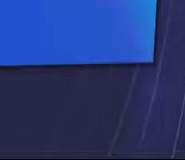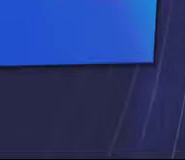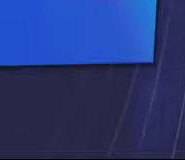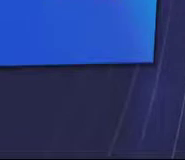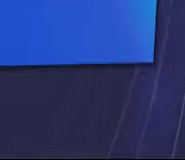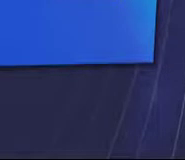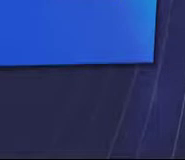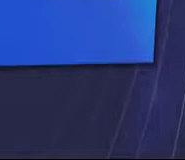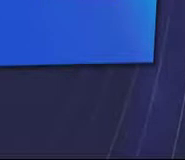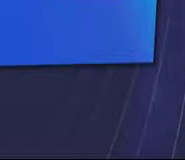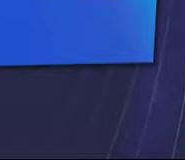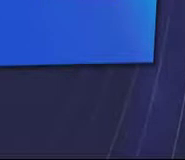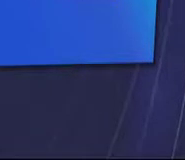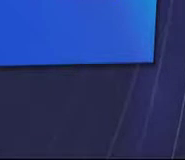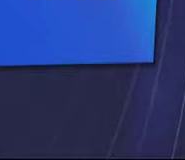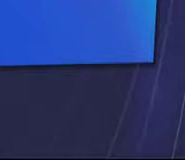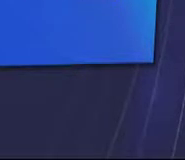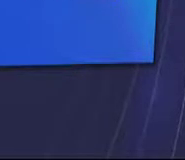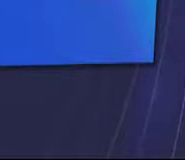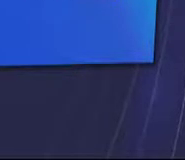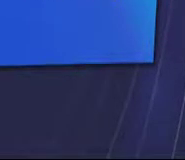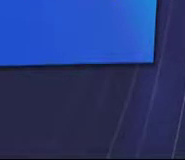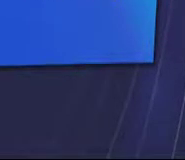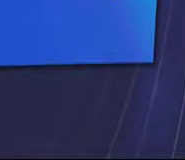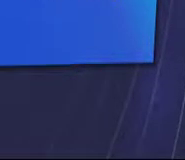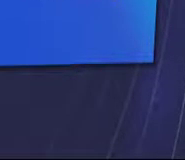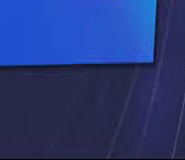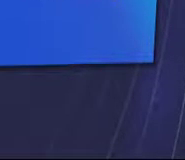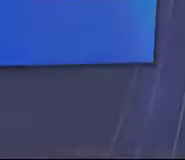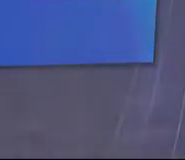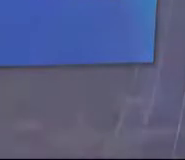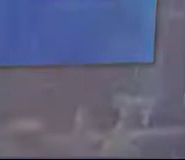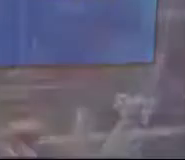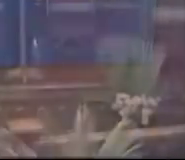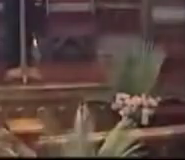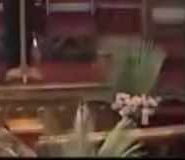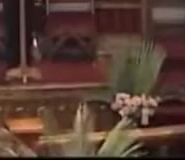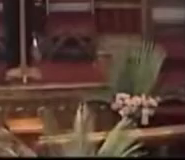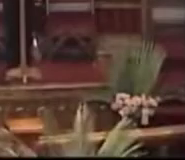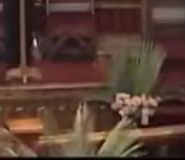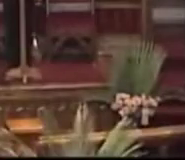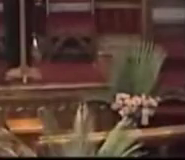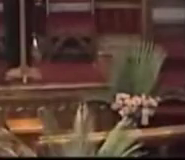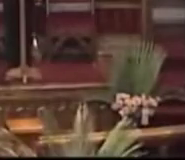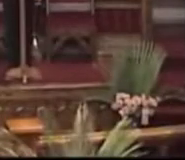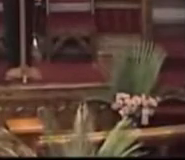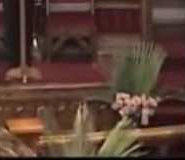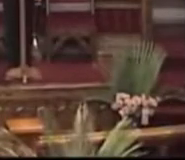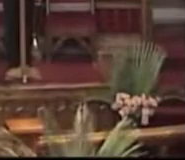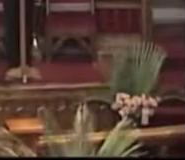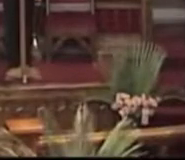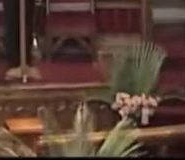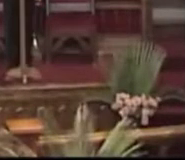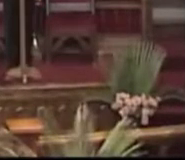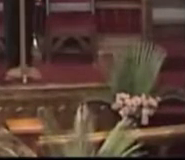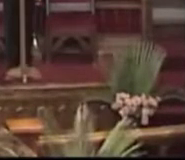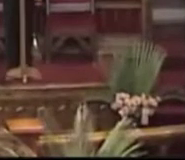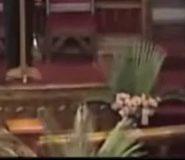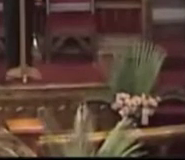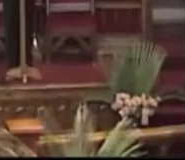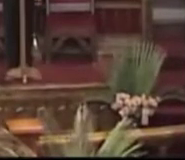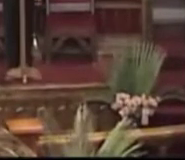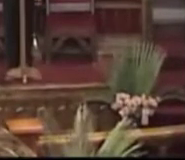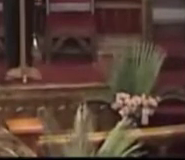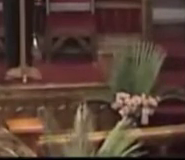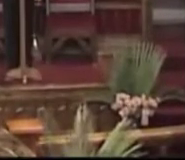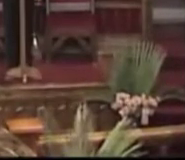Our mission is to build bridges with a vibrant spirituality that transforms lives and that transforms our world. And in order to do